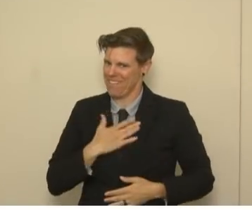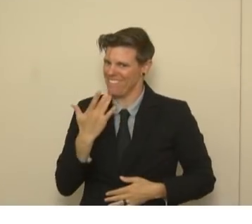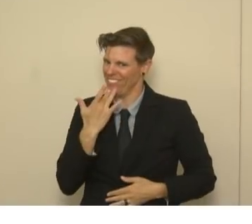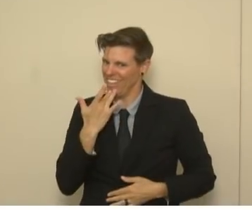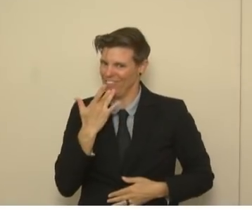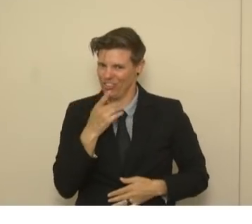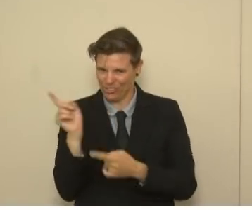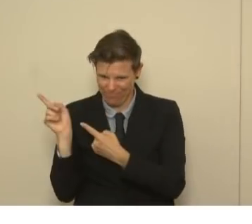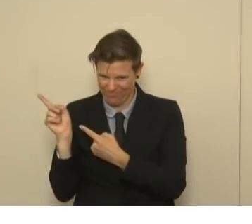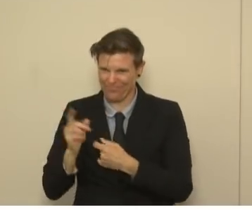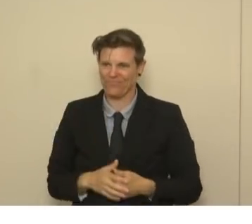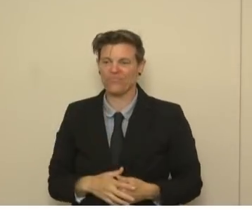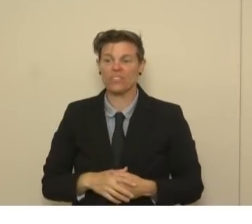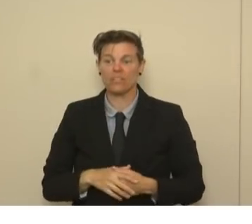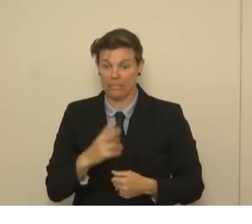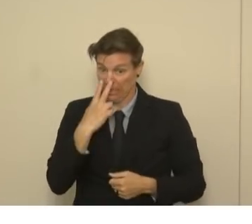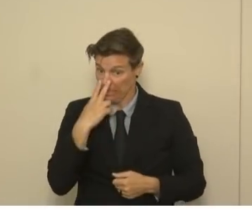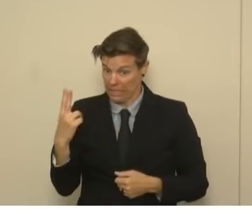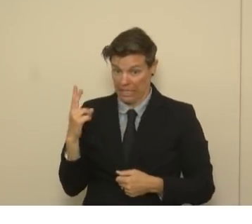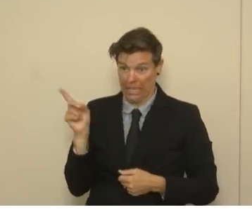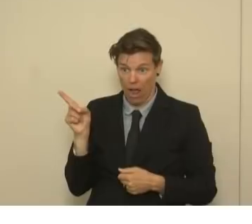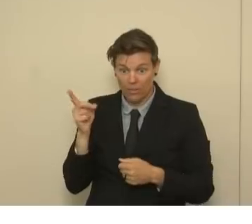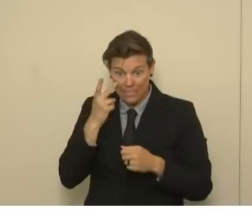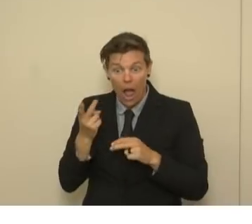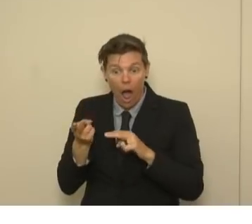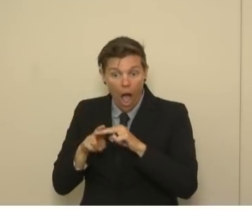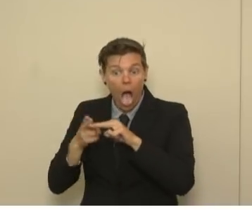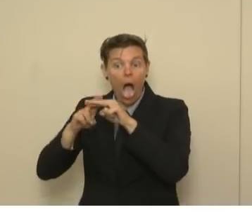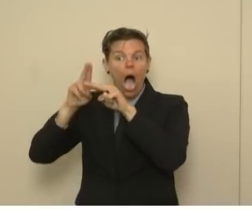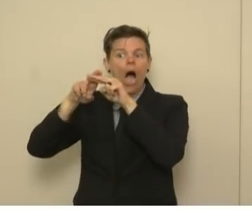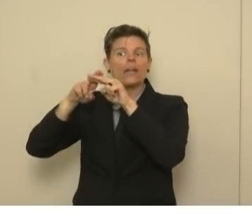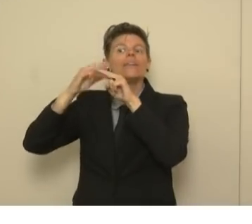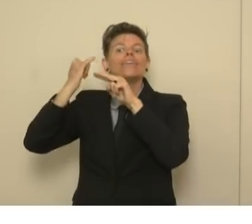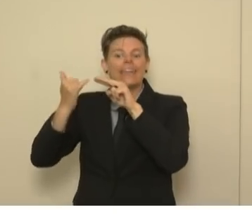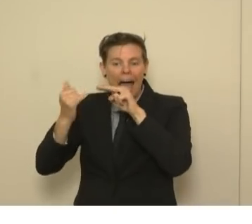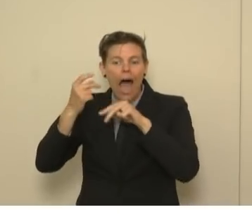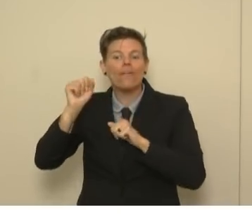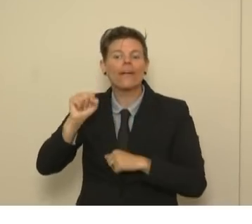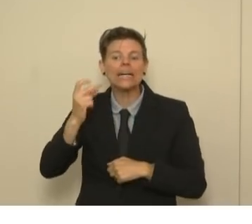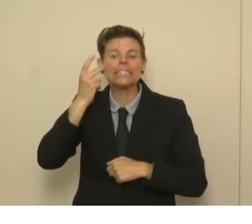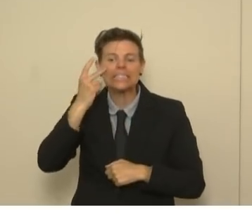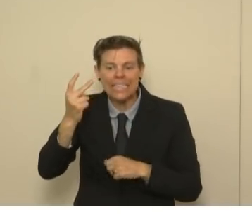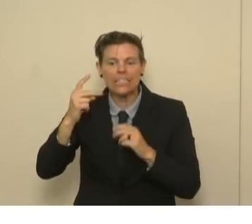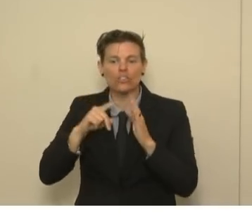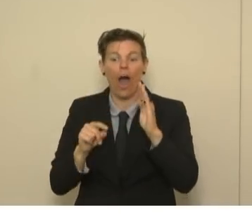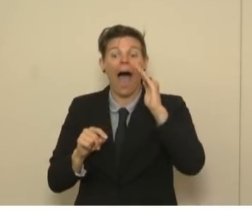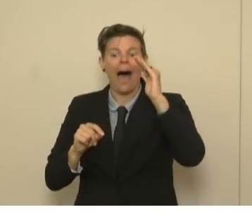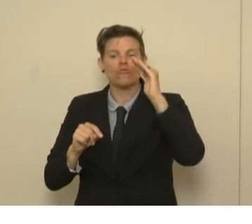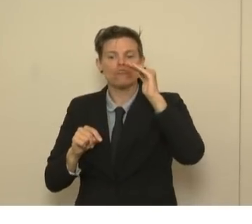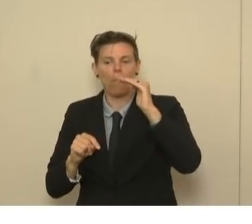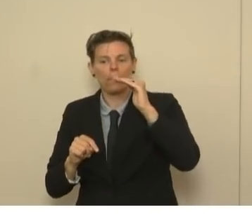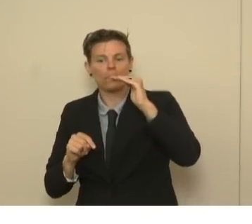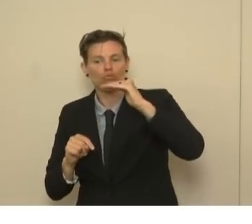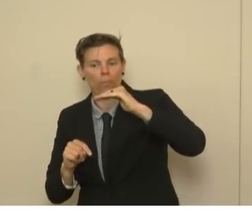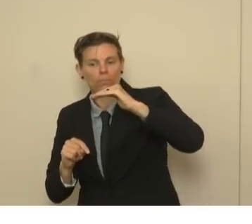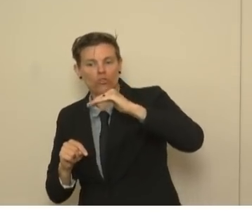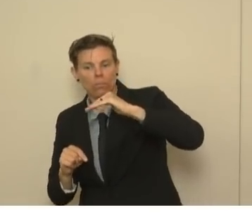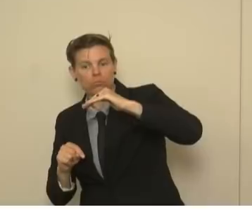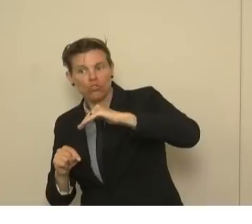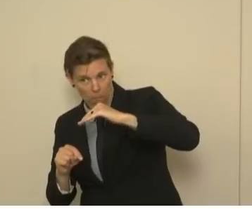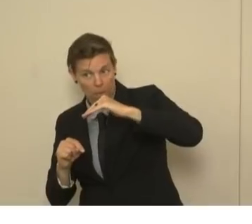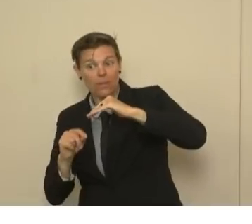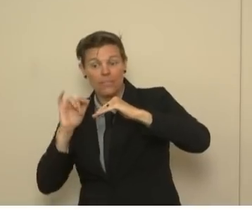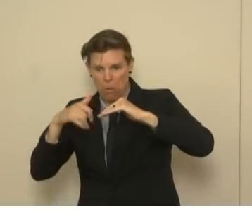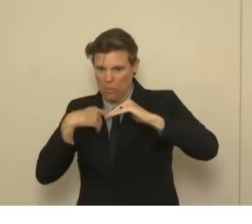now coming down quite rapidly off of our highest peak we've had in the coronavirus pandemic.